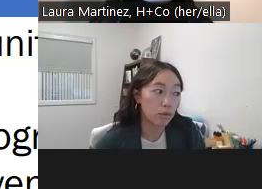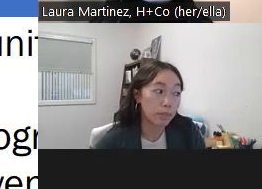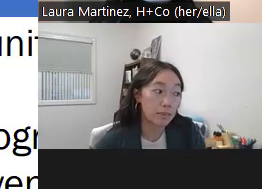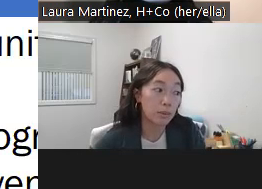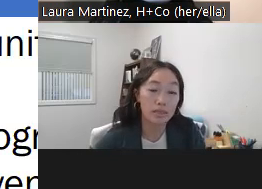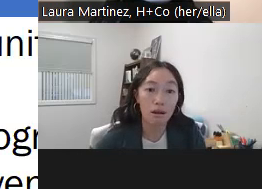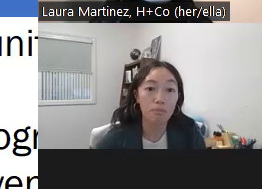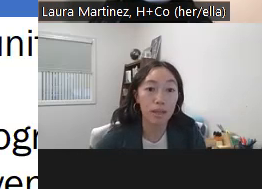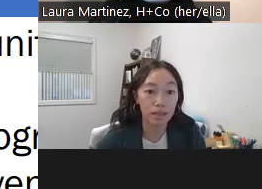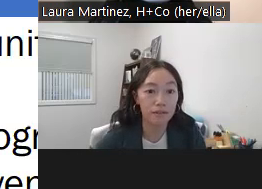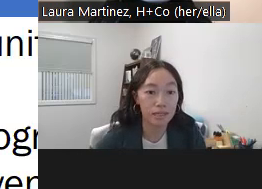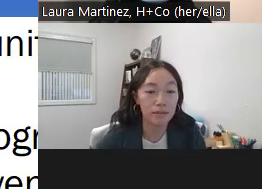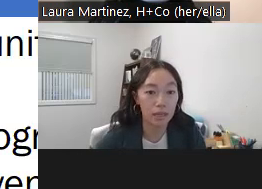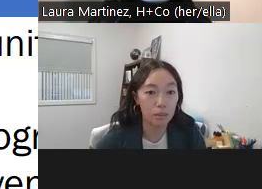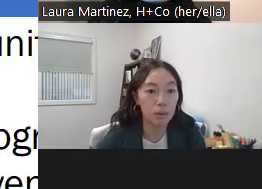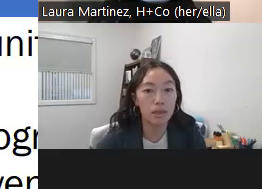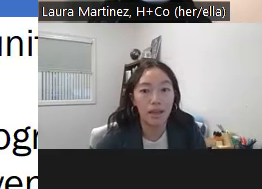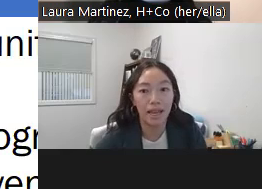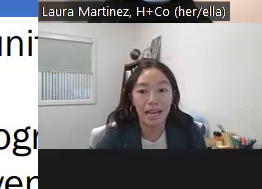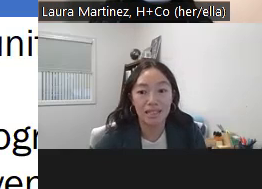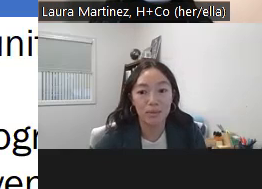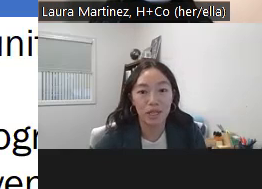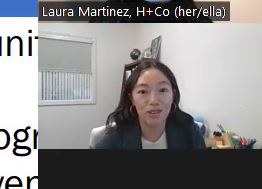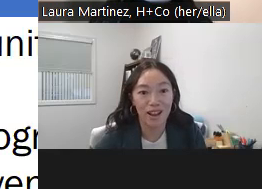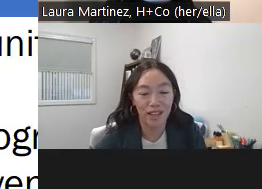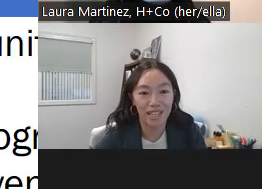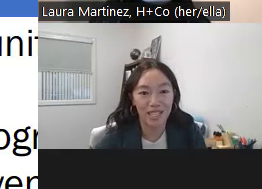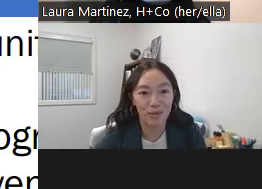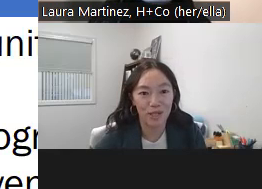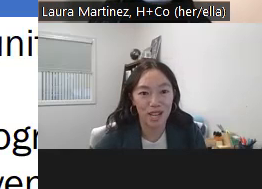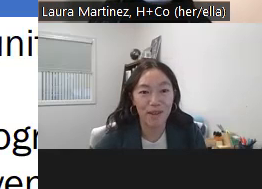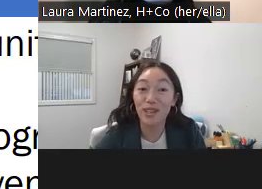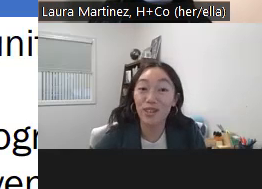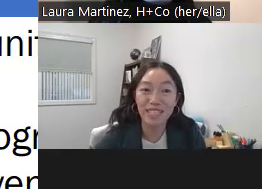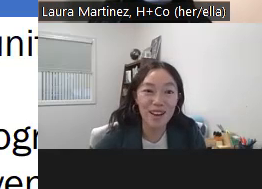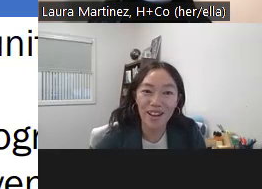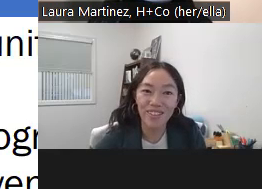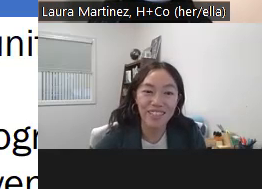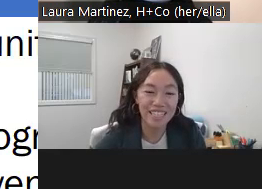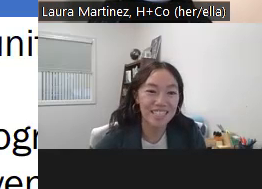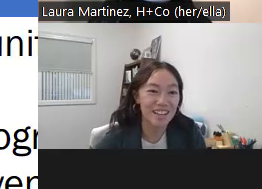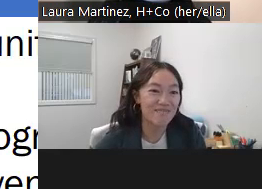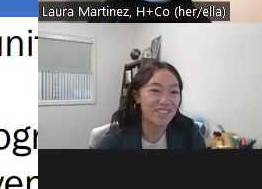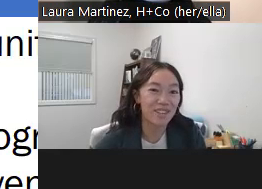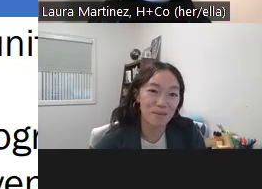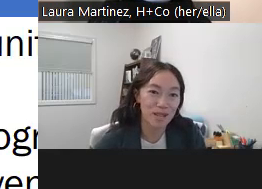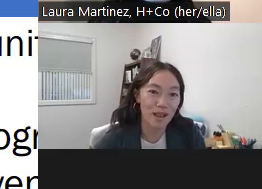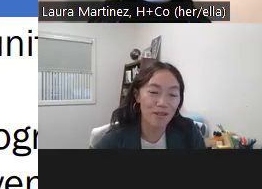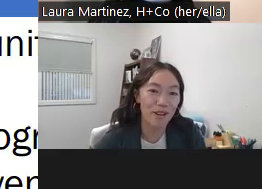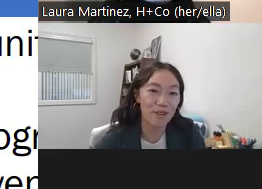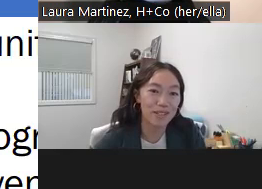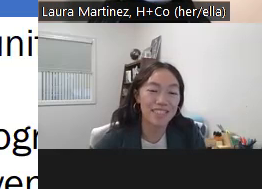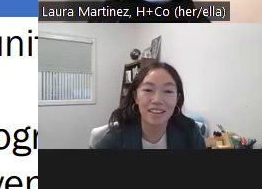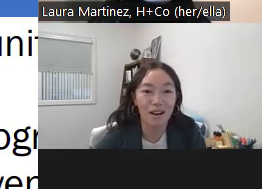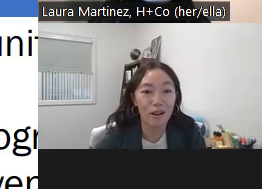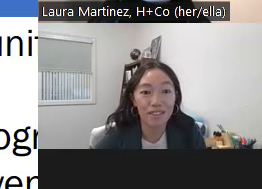are replaced, but we still have plenty of funds available. And as we are kind of getting into the winter time, I know when it's hot, when it's summertime,